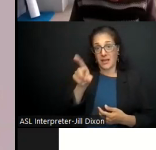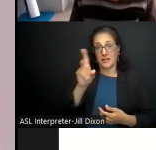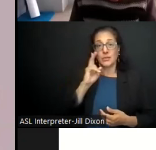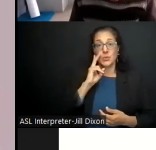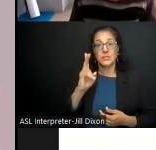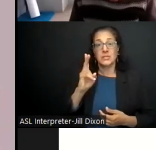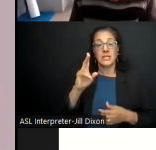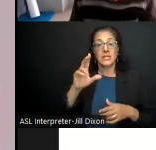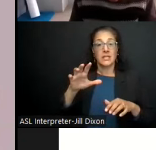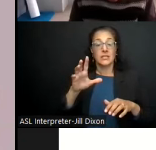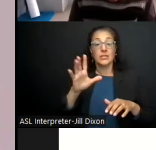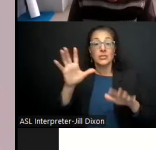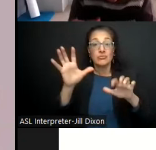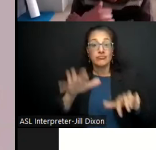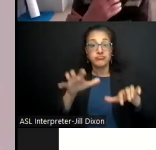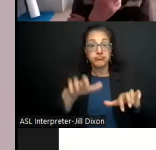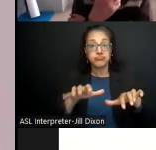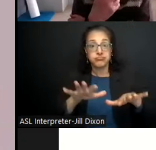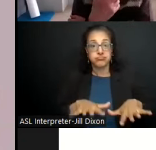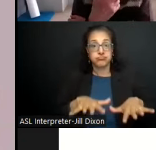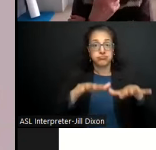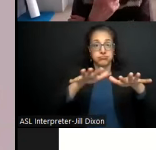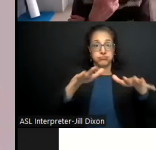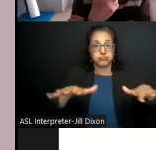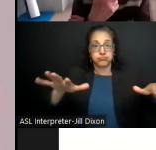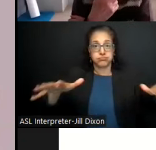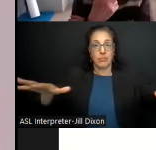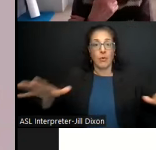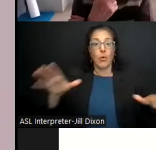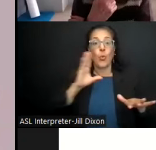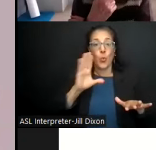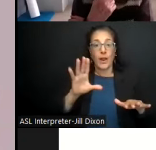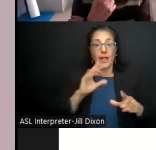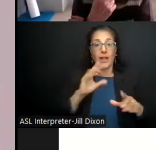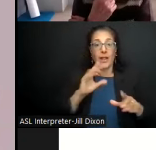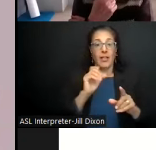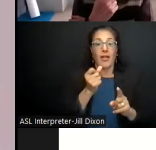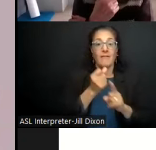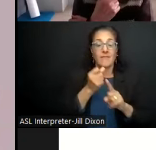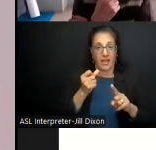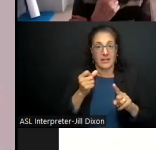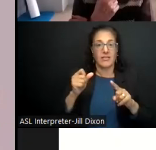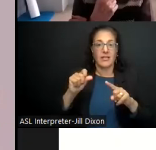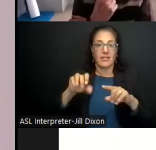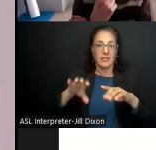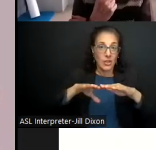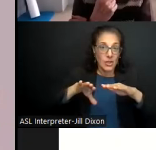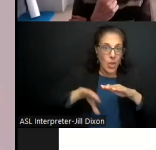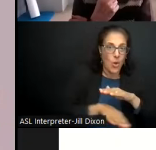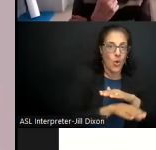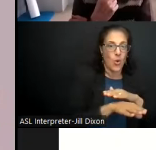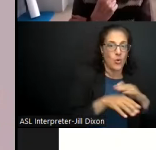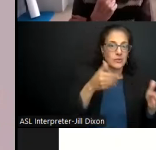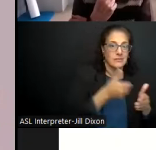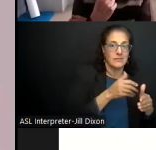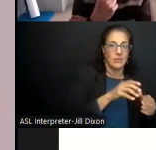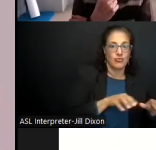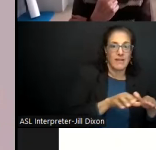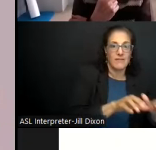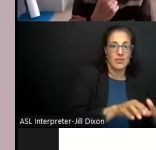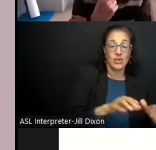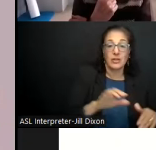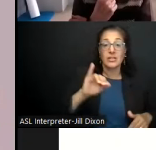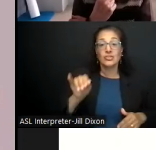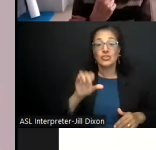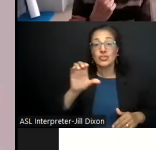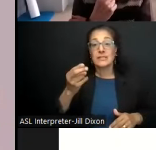storm surge will really affect the lower lying portions along the river. And then Jersey City Heights, in the